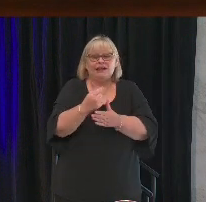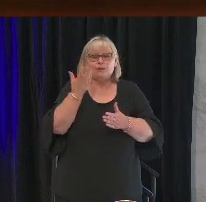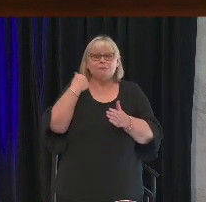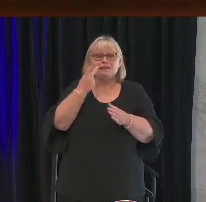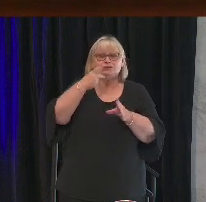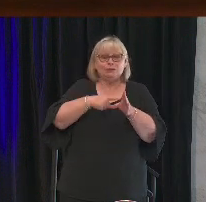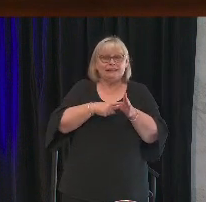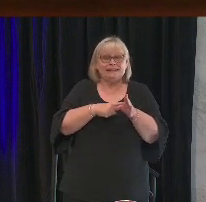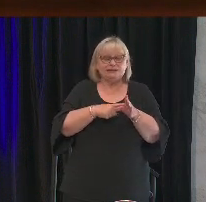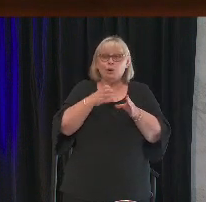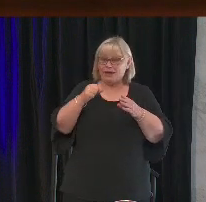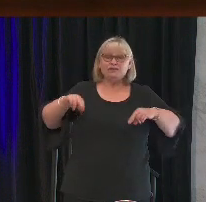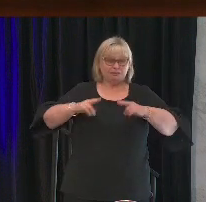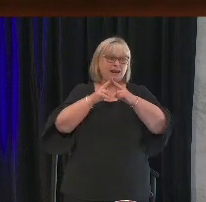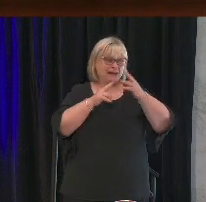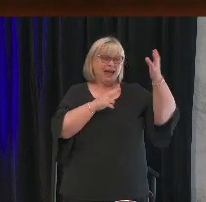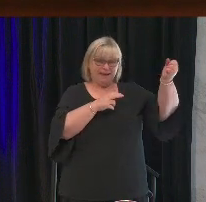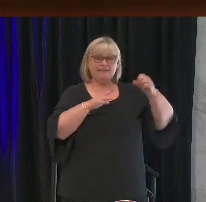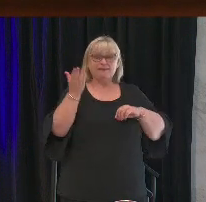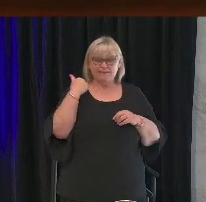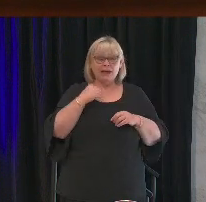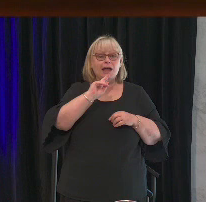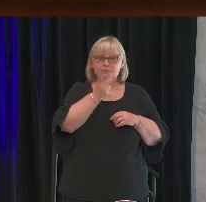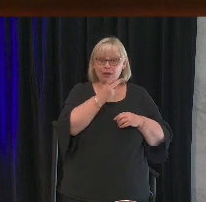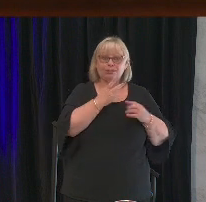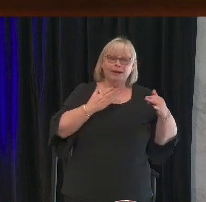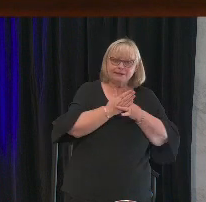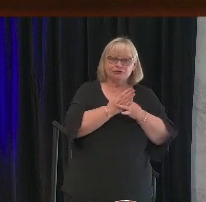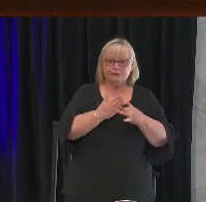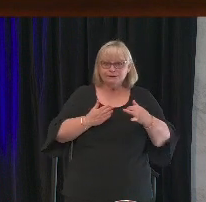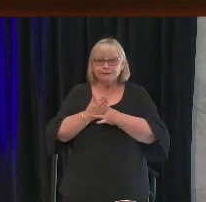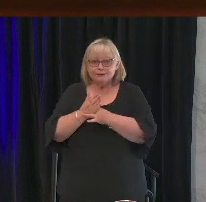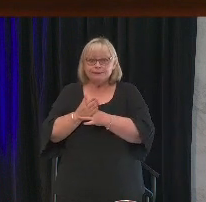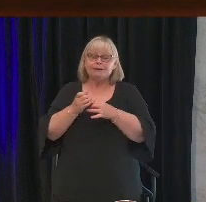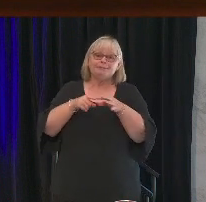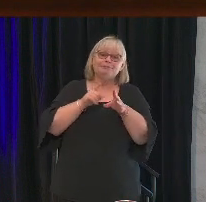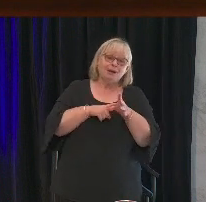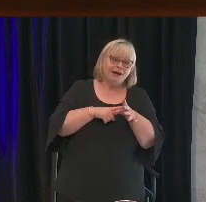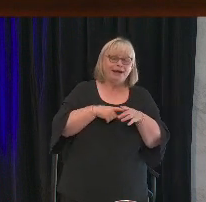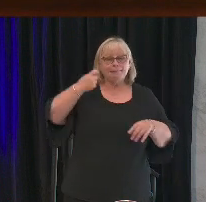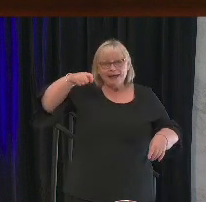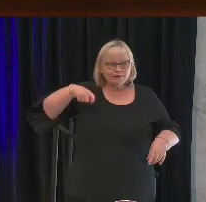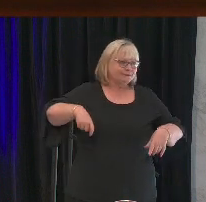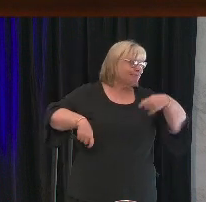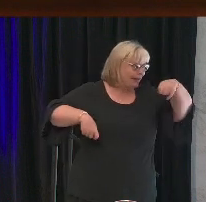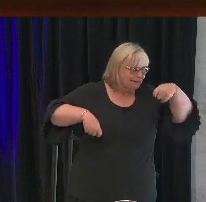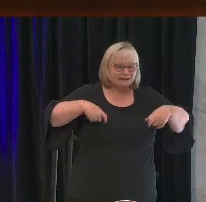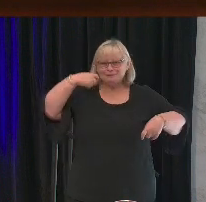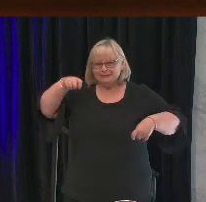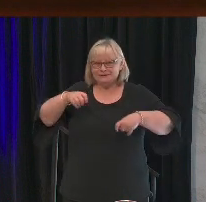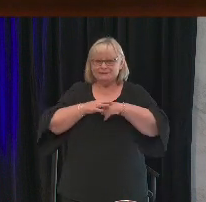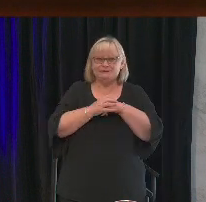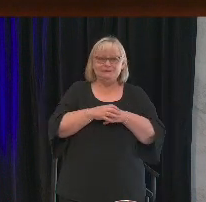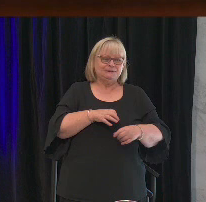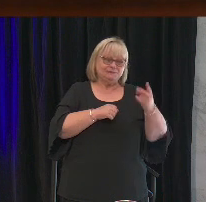awards have been held at Parliament House, and both ceremonies have been interrupted by less than melodic parliamentary bells. So far, I'm